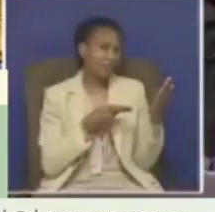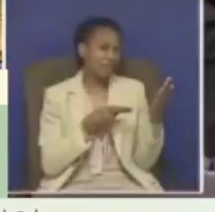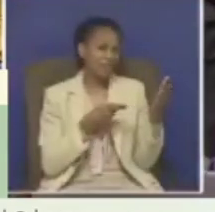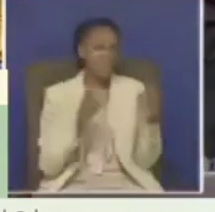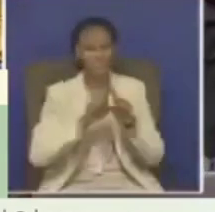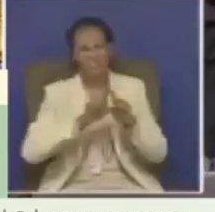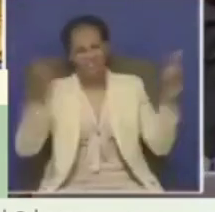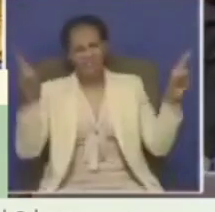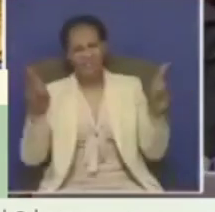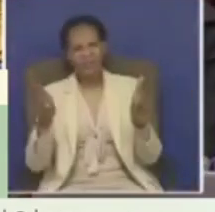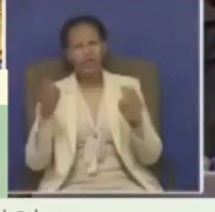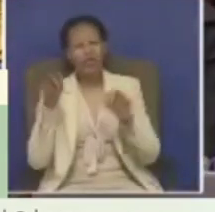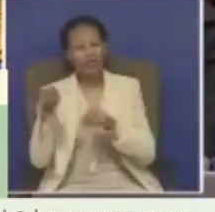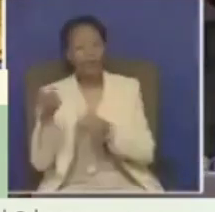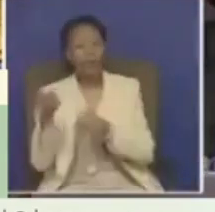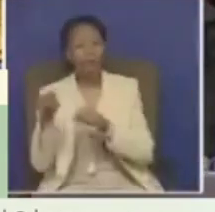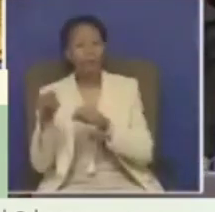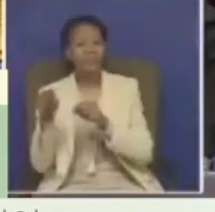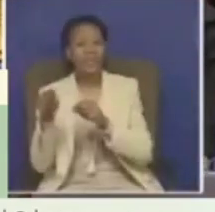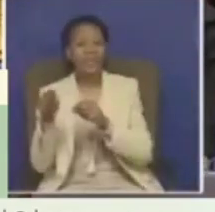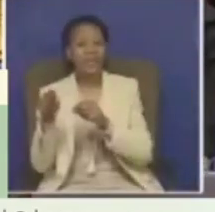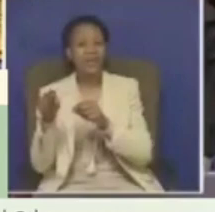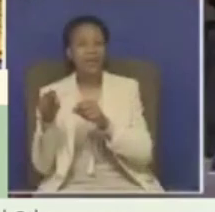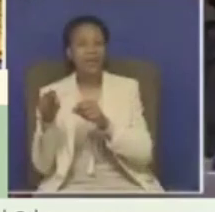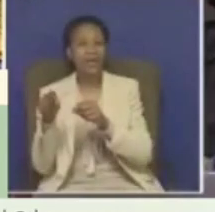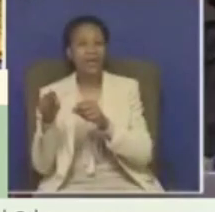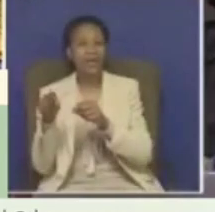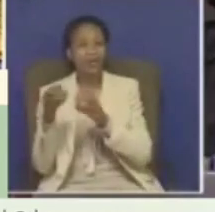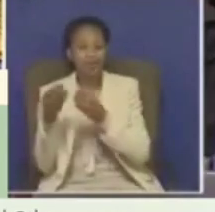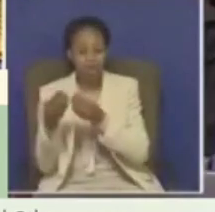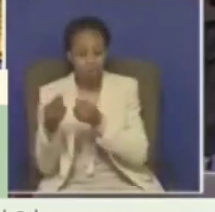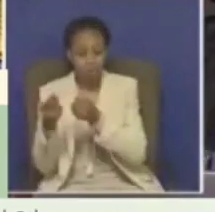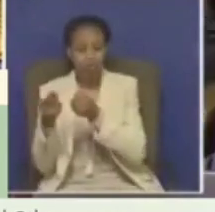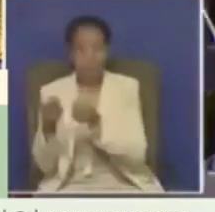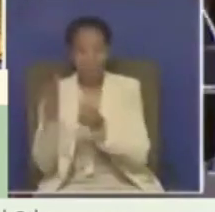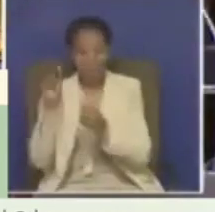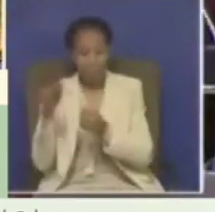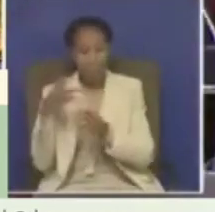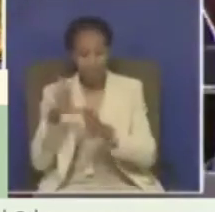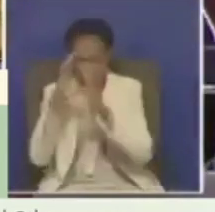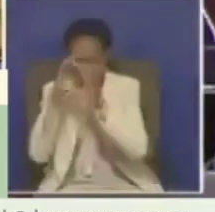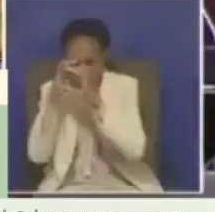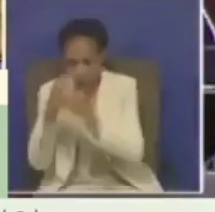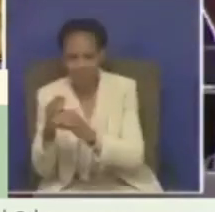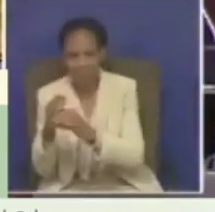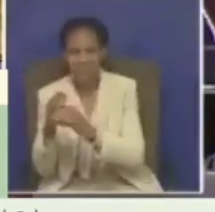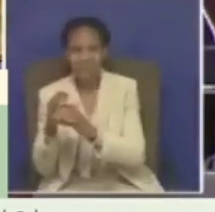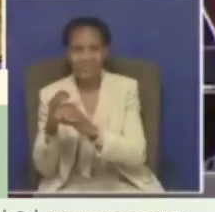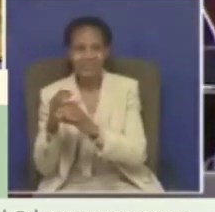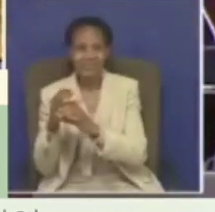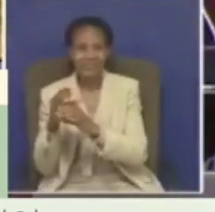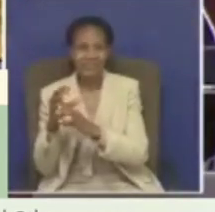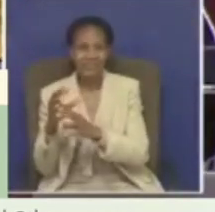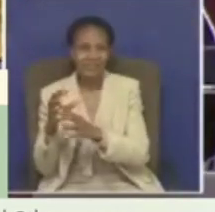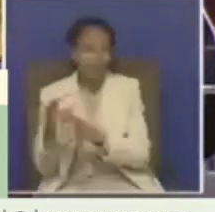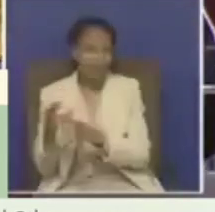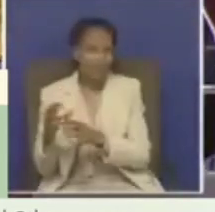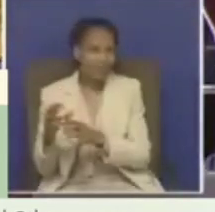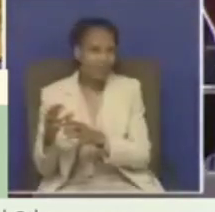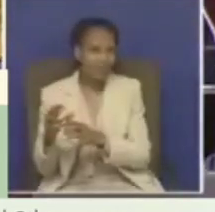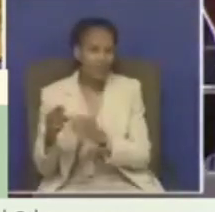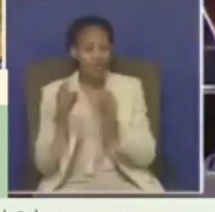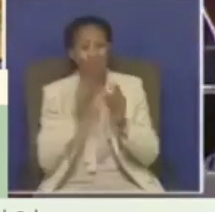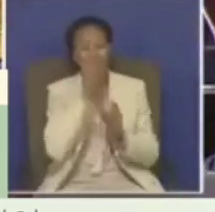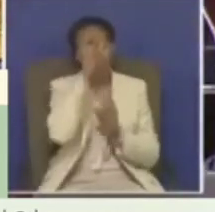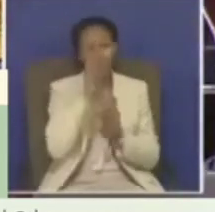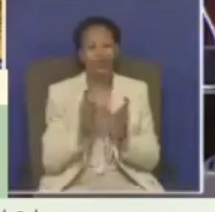resolution seeks to do. The resolution seeks to bring focus. That's what this resolution wants to do. The